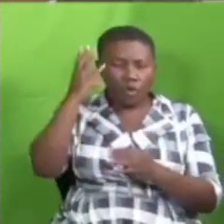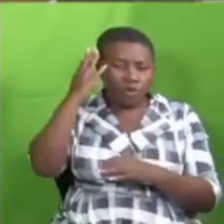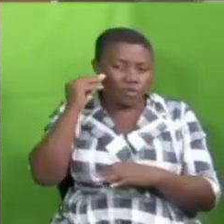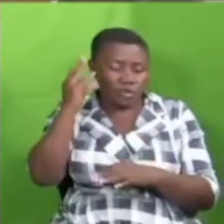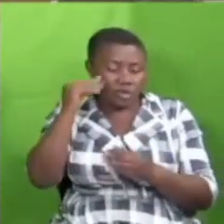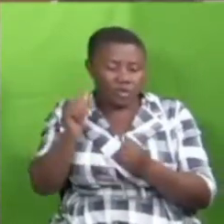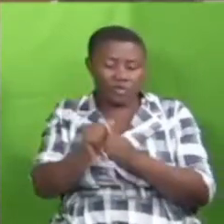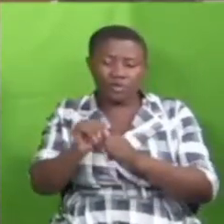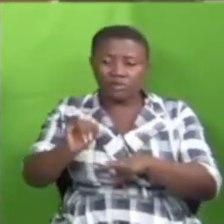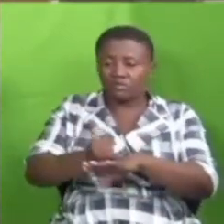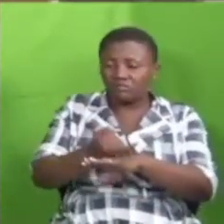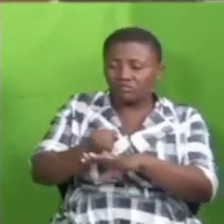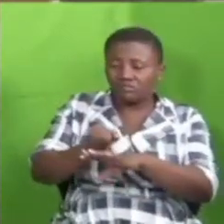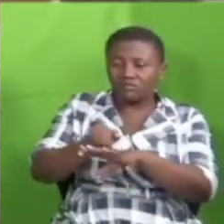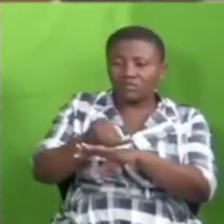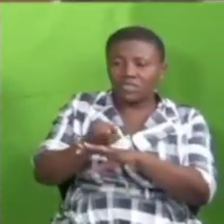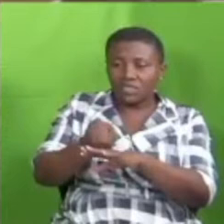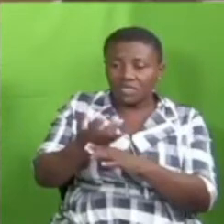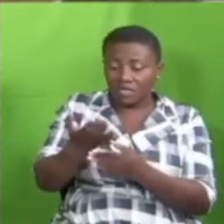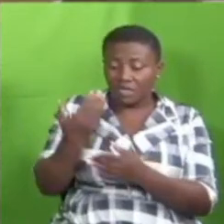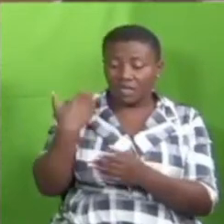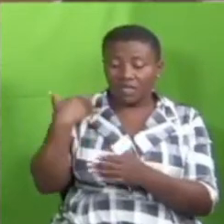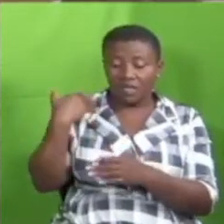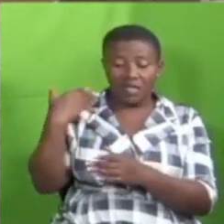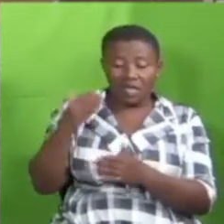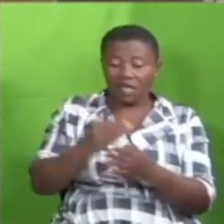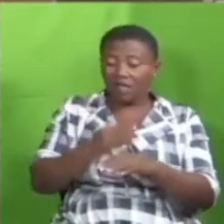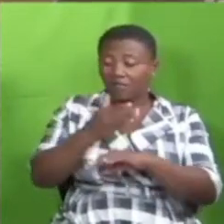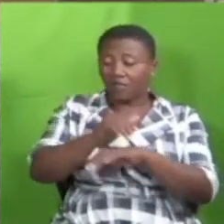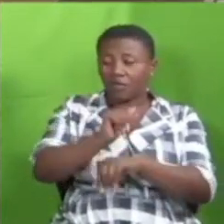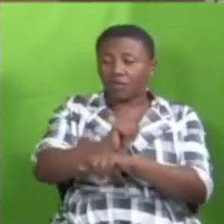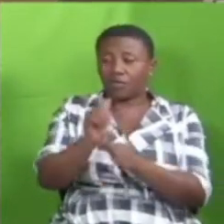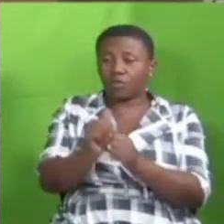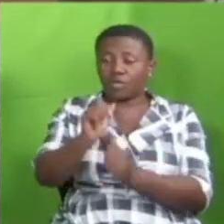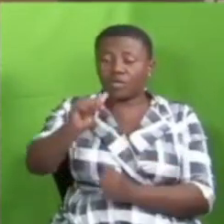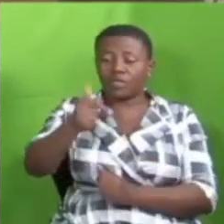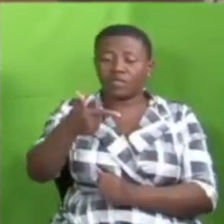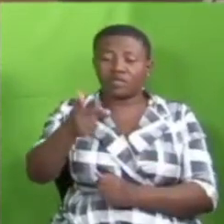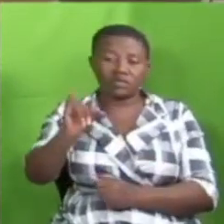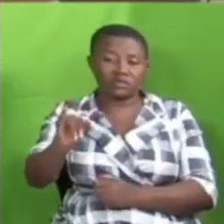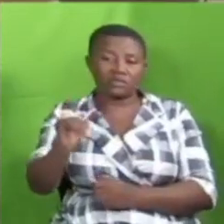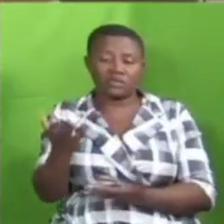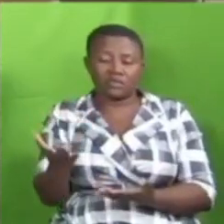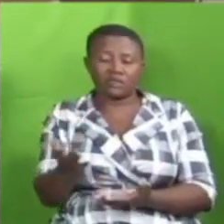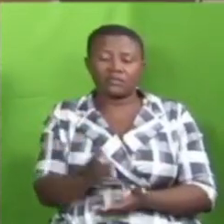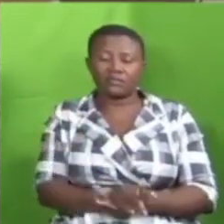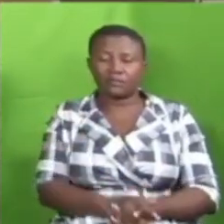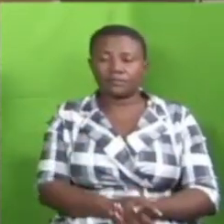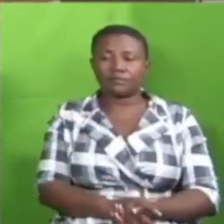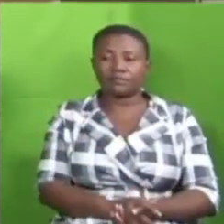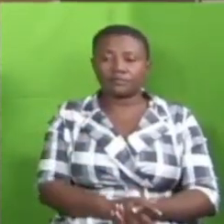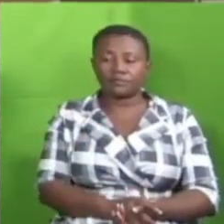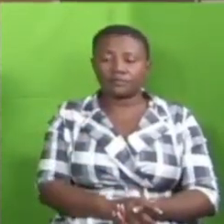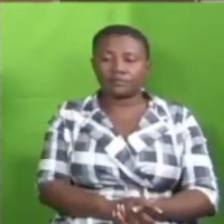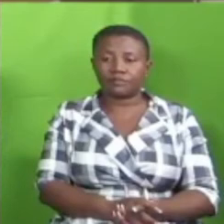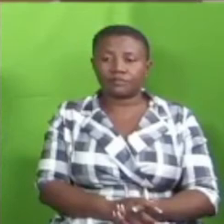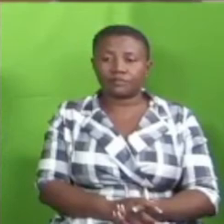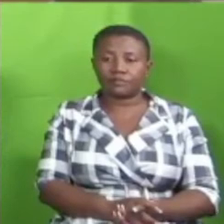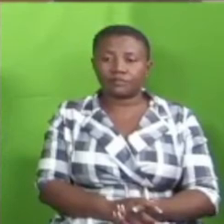AGI for many years to what we see it to be today. The